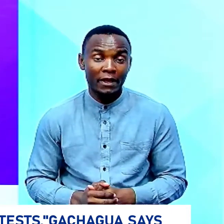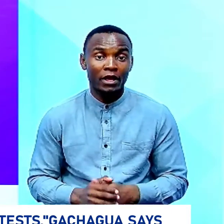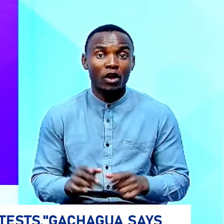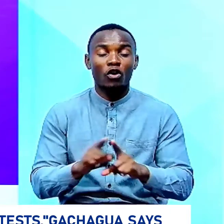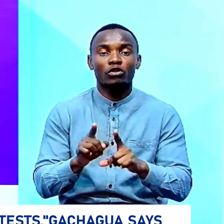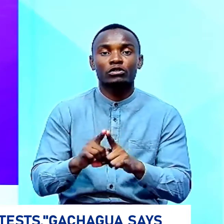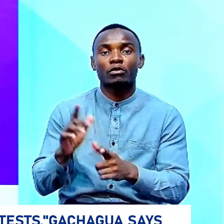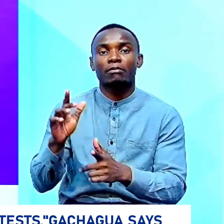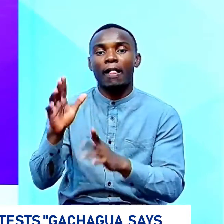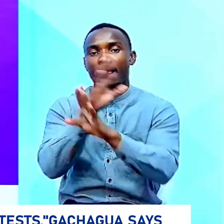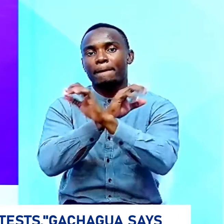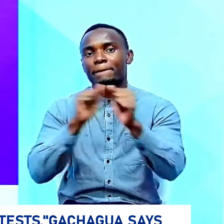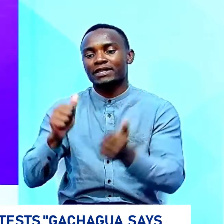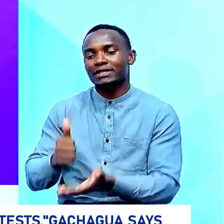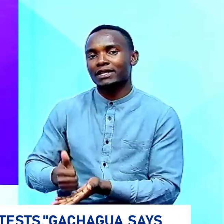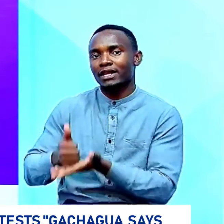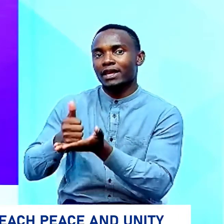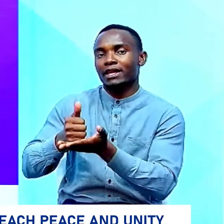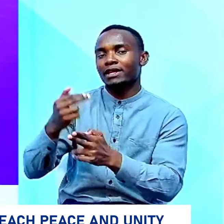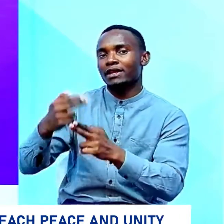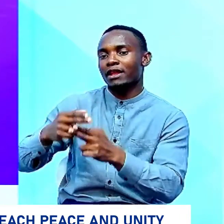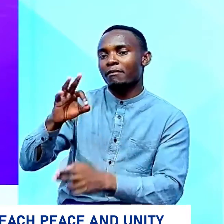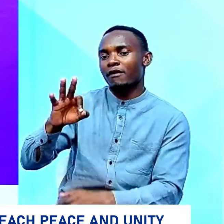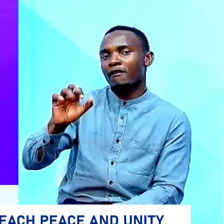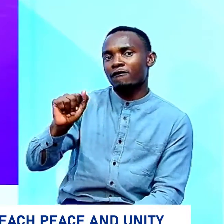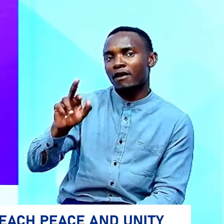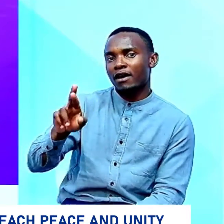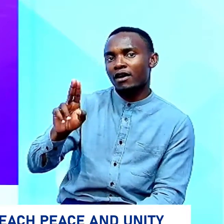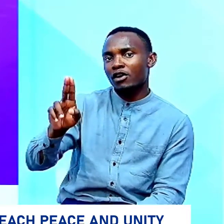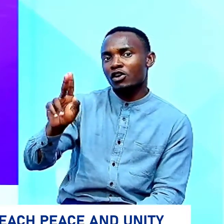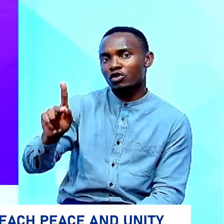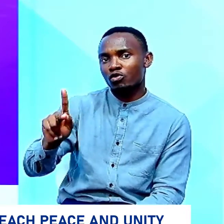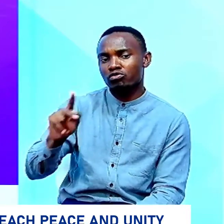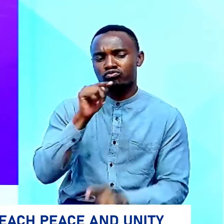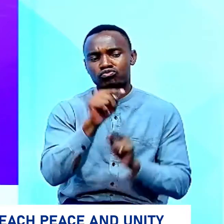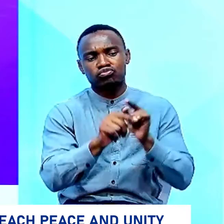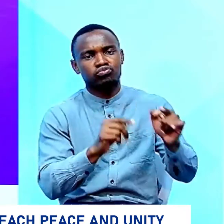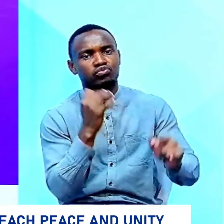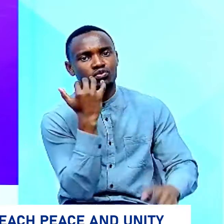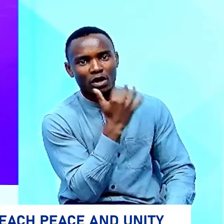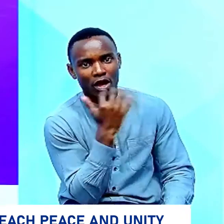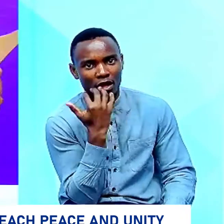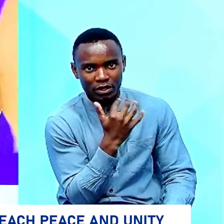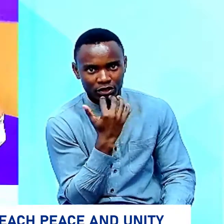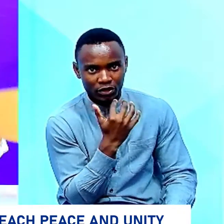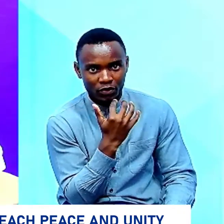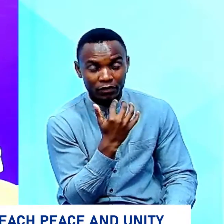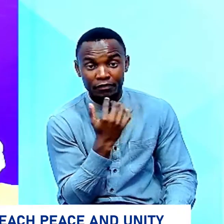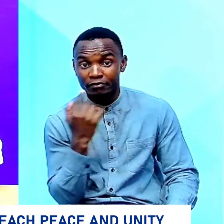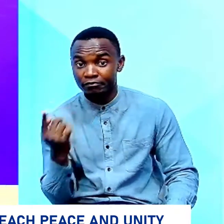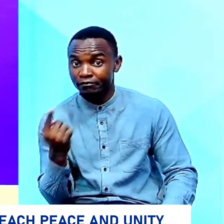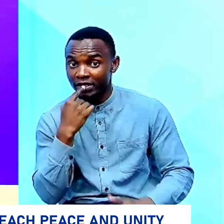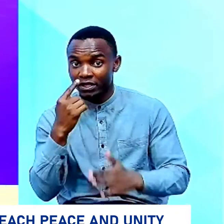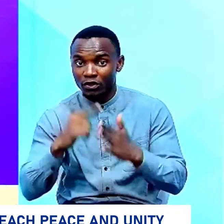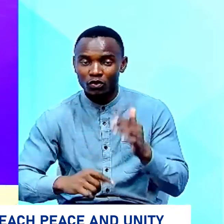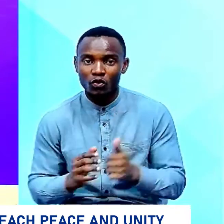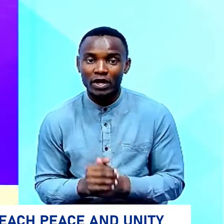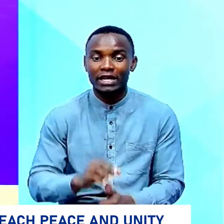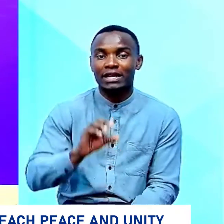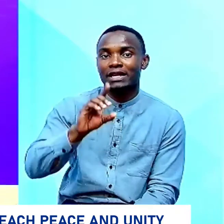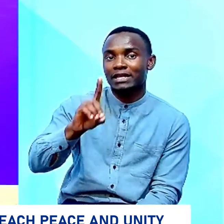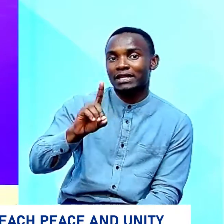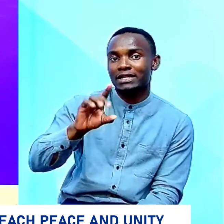Farouk Kibet, continued to attack on former Deputy President Rigathi Gachagua, saying the